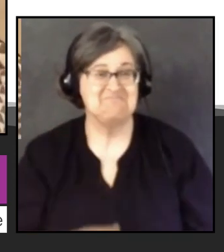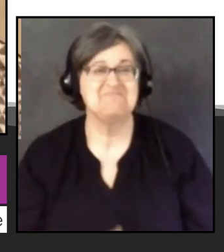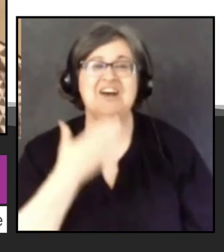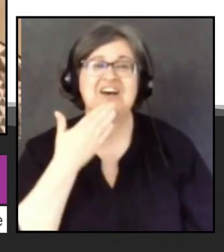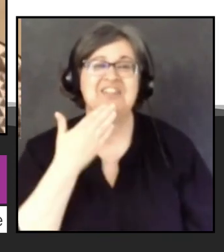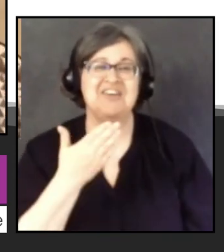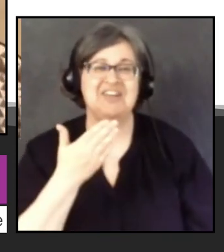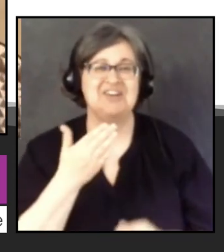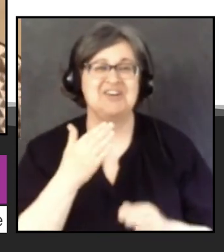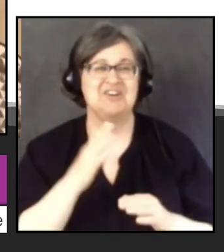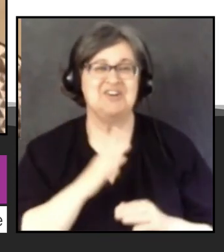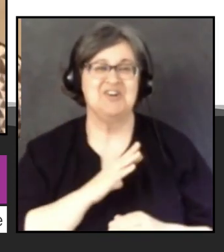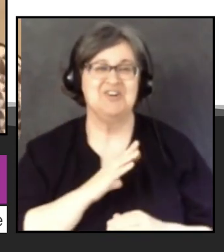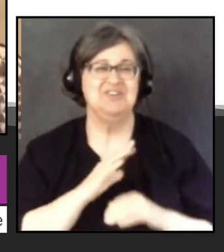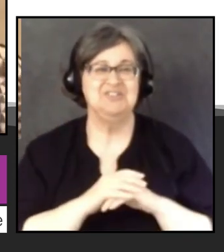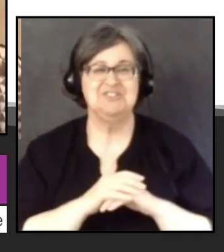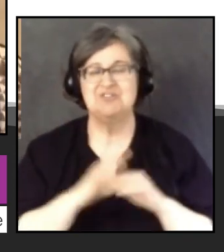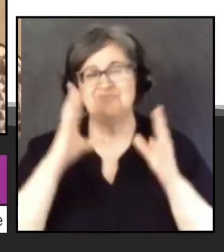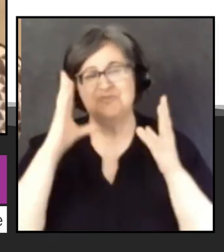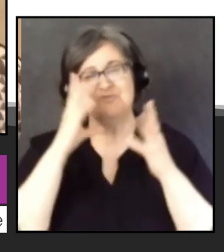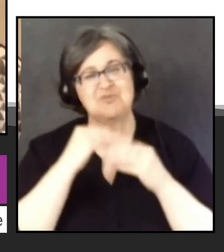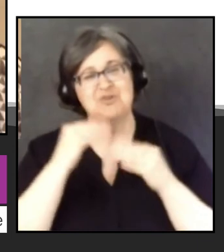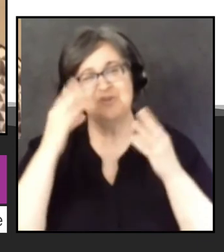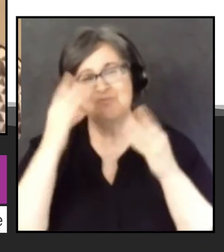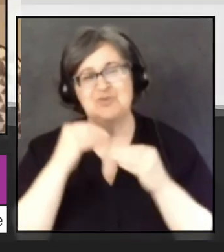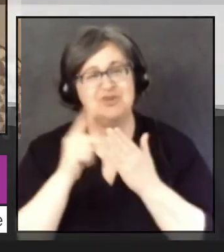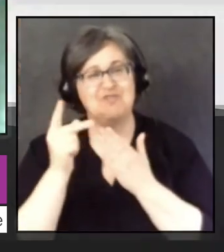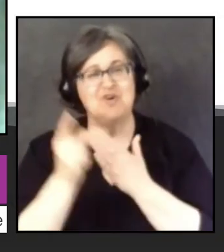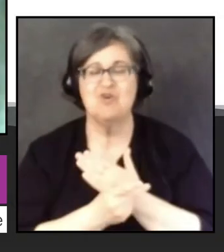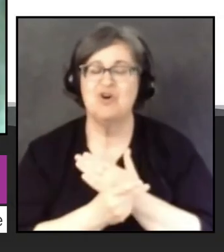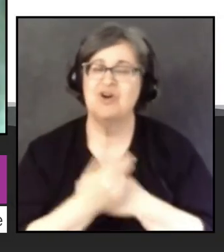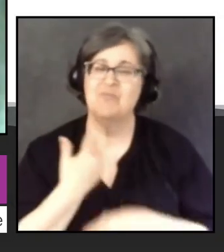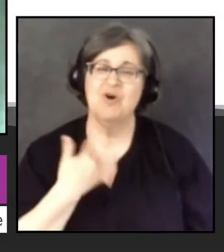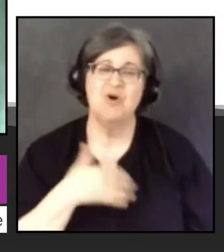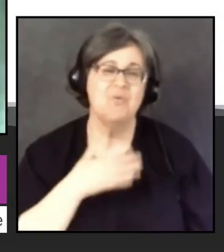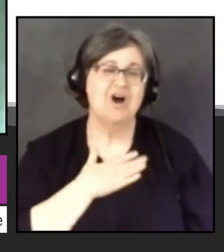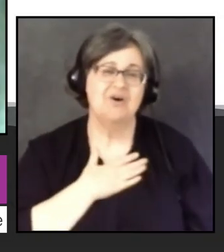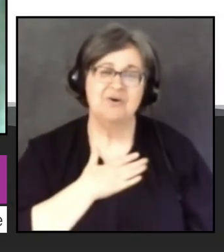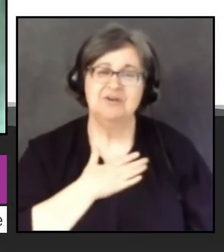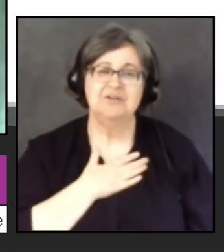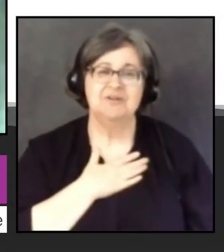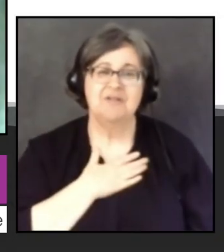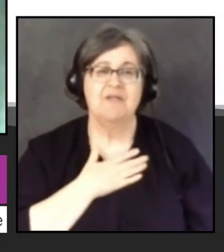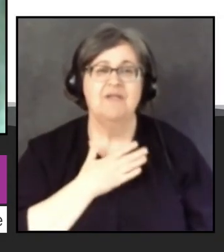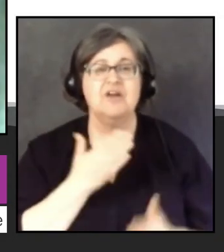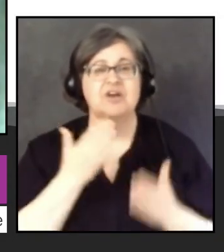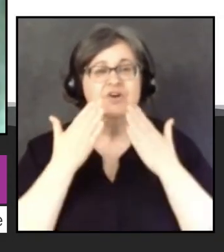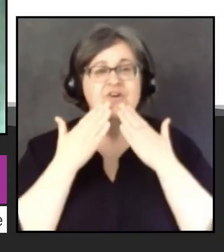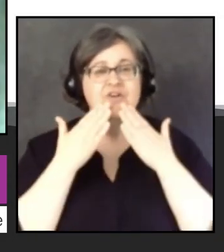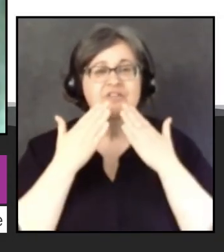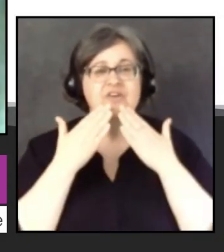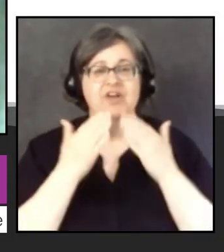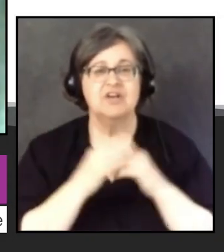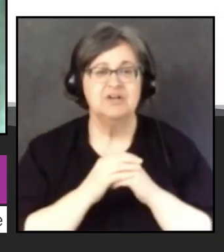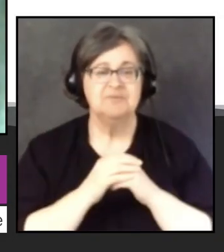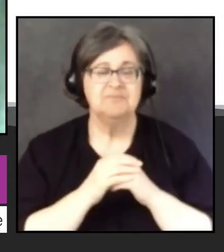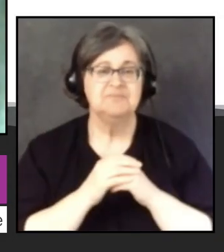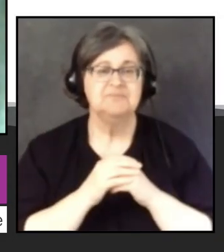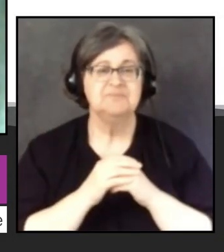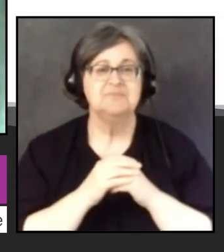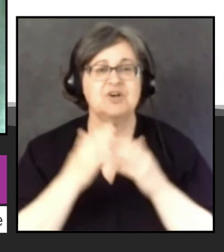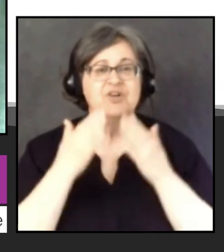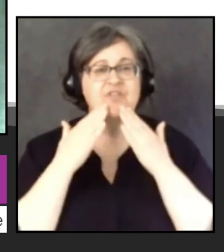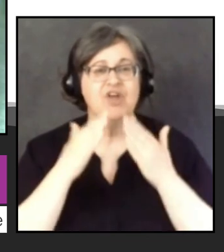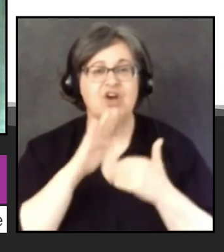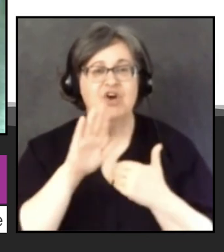Thank you all so much. This was a beautiful, beautiful program. And again, we want to thank you. We want to